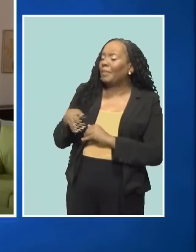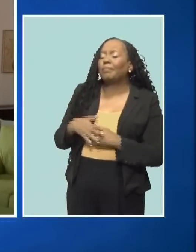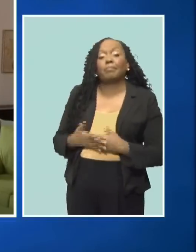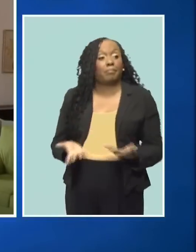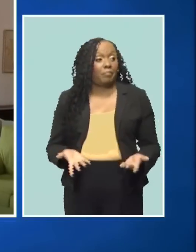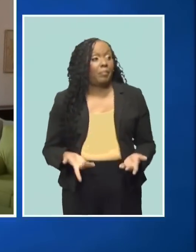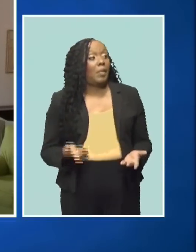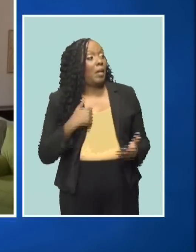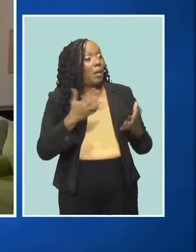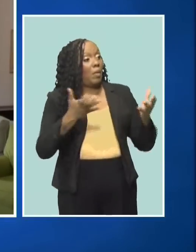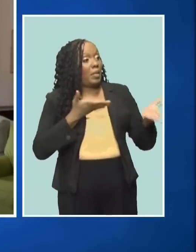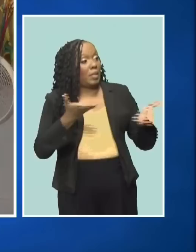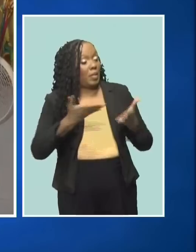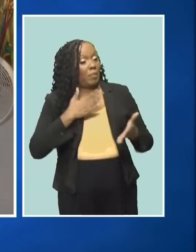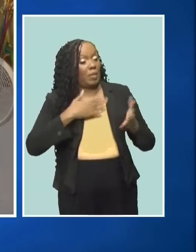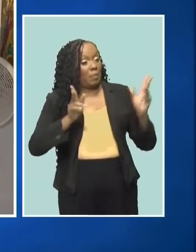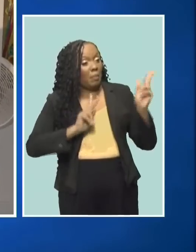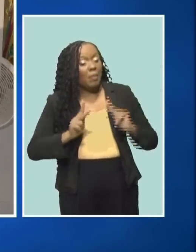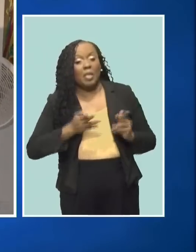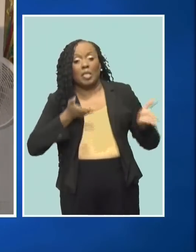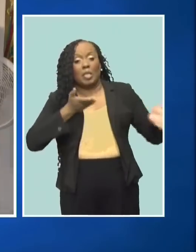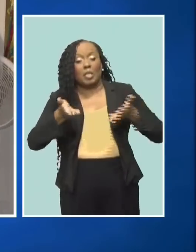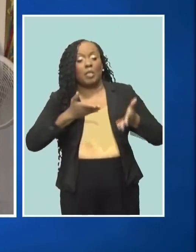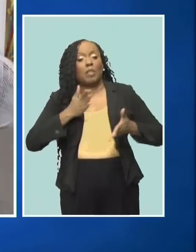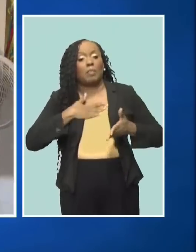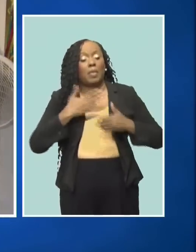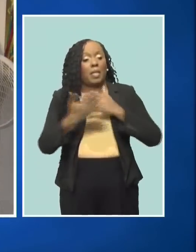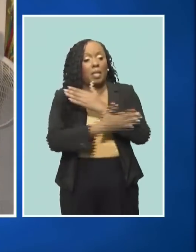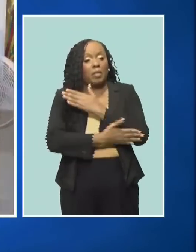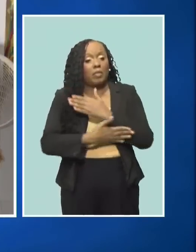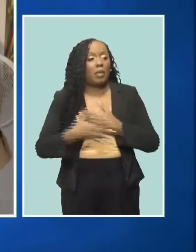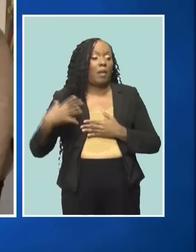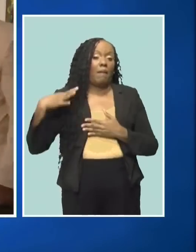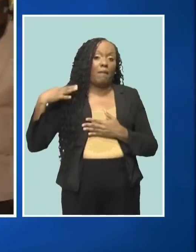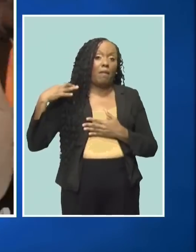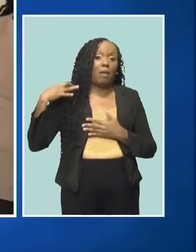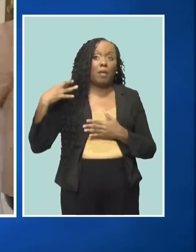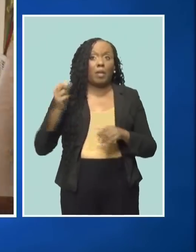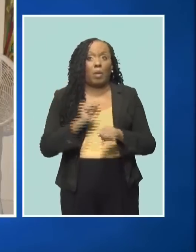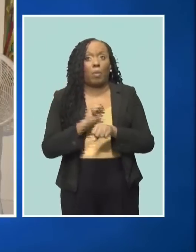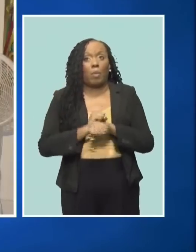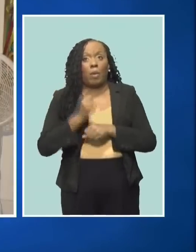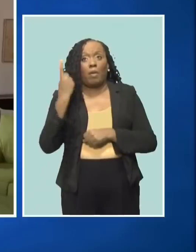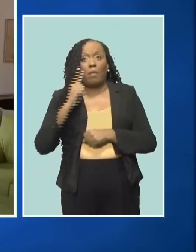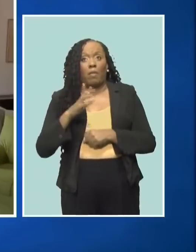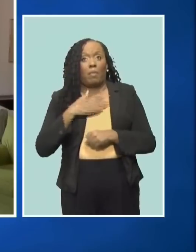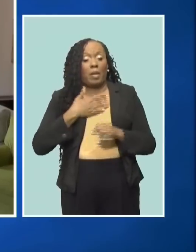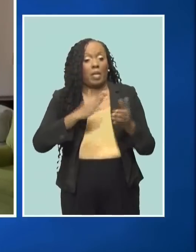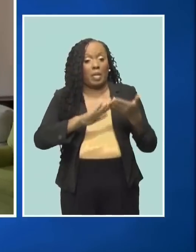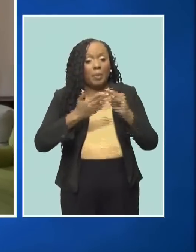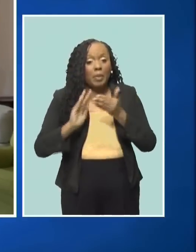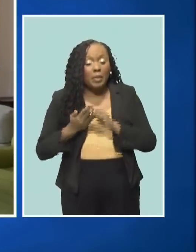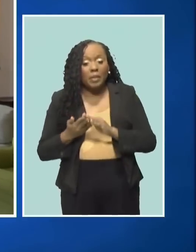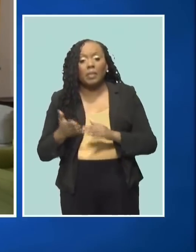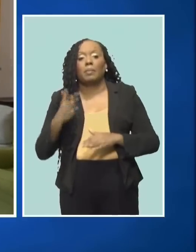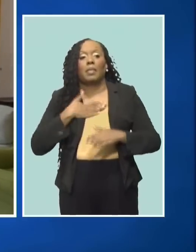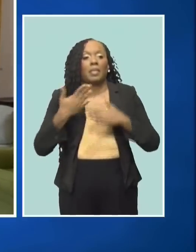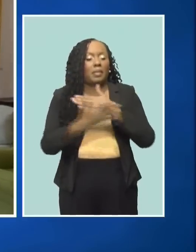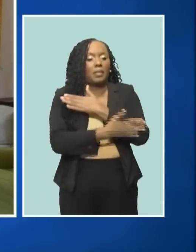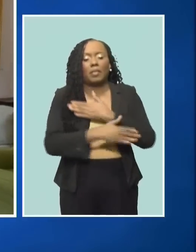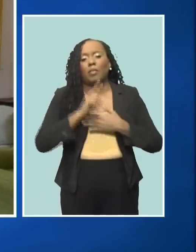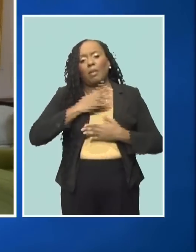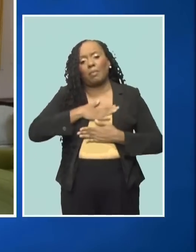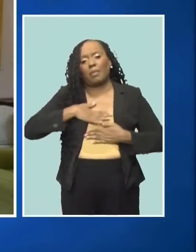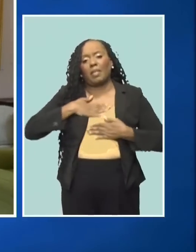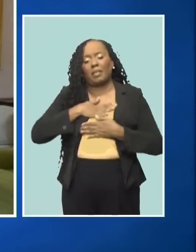country, serve my community in doing volunteer work like this for the people of my community and my country. So it's indeed a pleasure to be here. It is